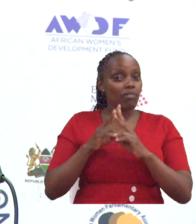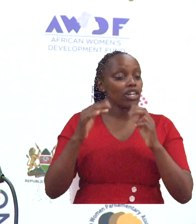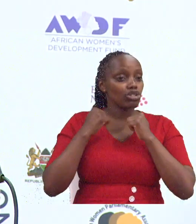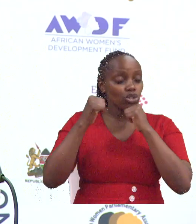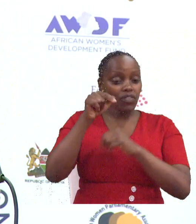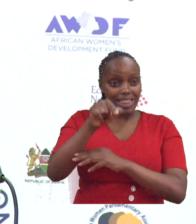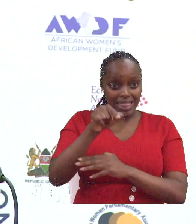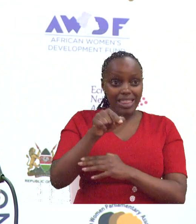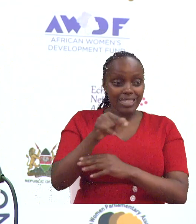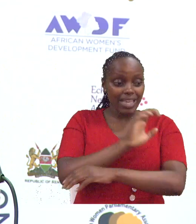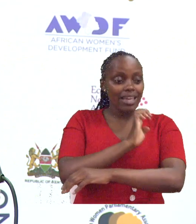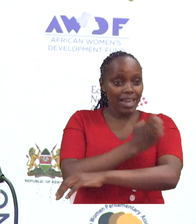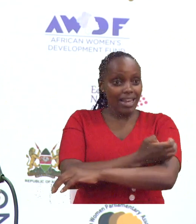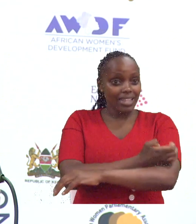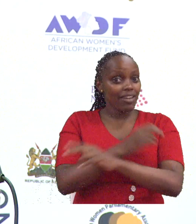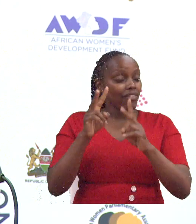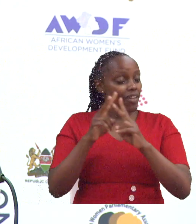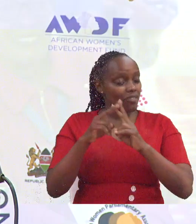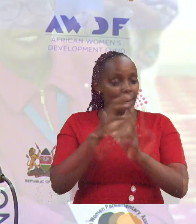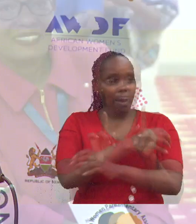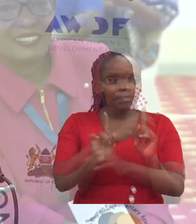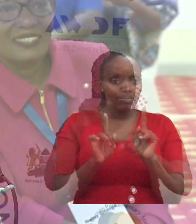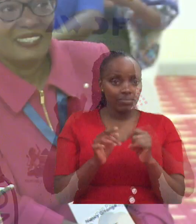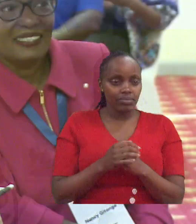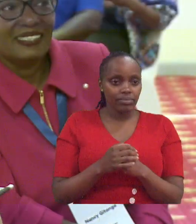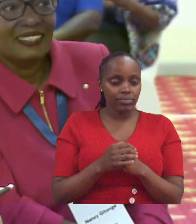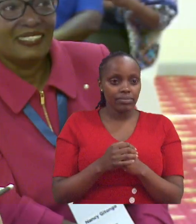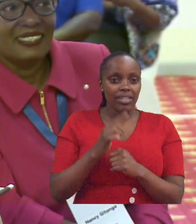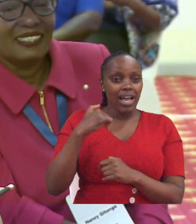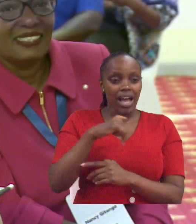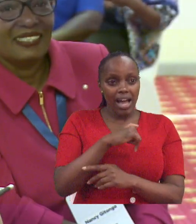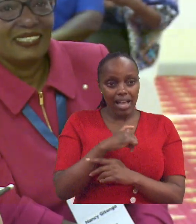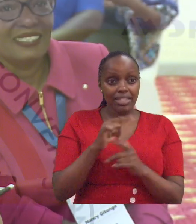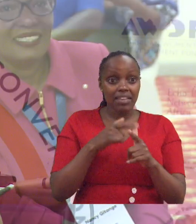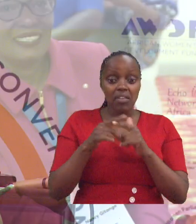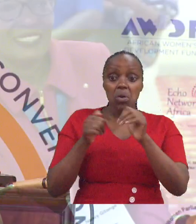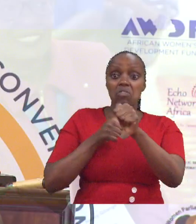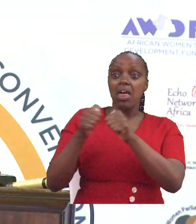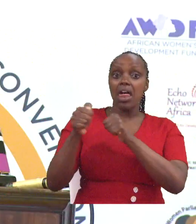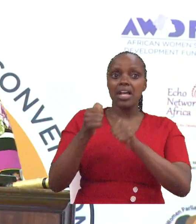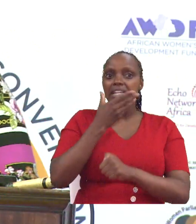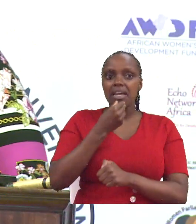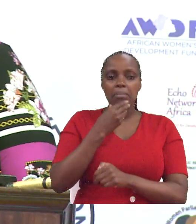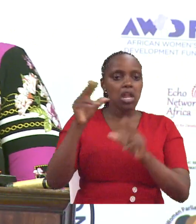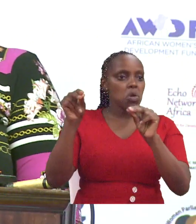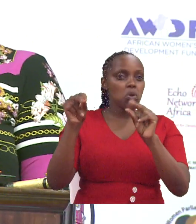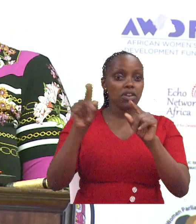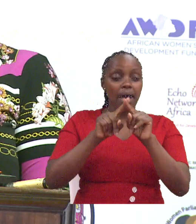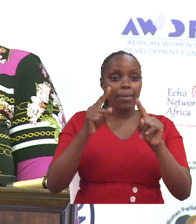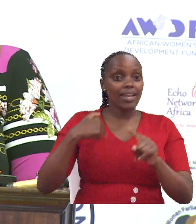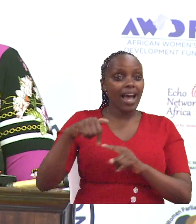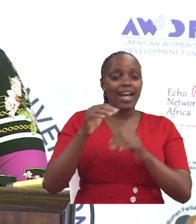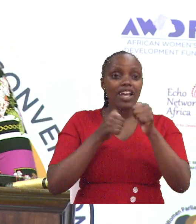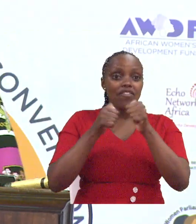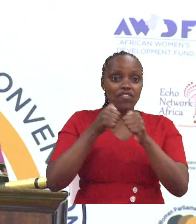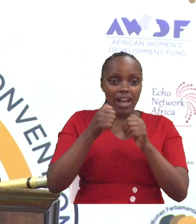That force is very, very powerful. We are not putting a fight to fight men, but we are